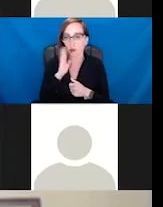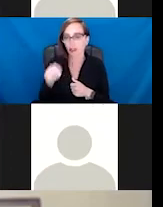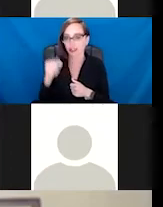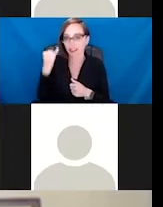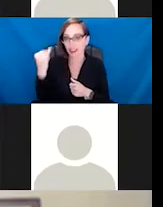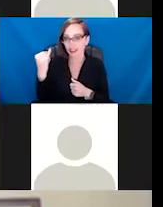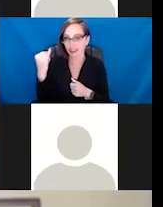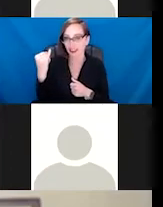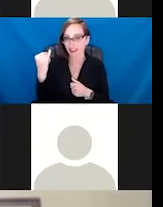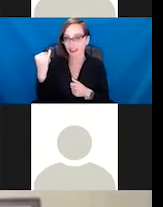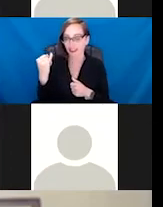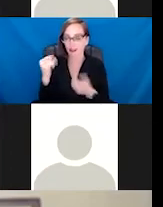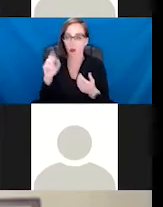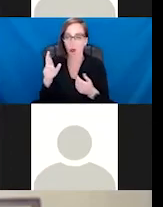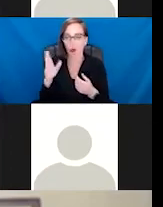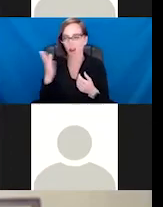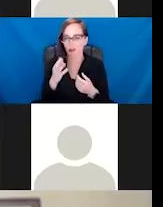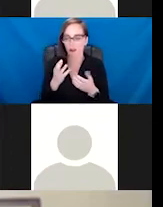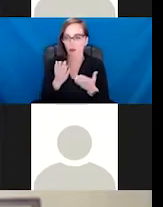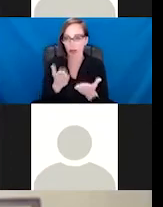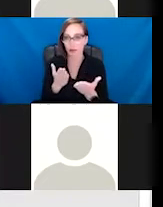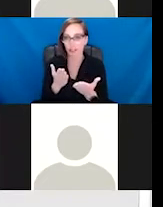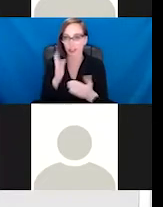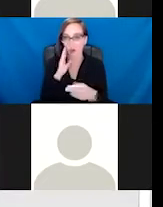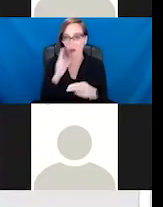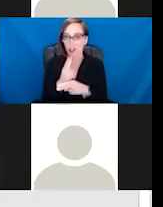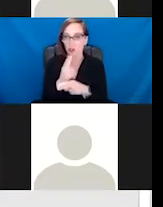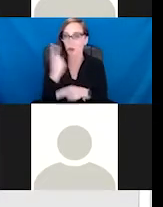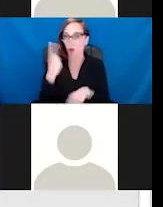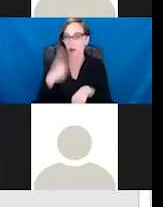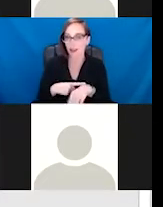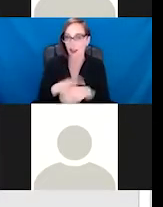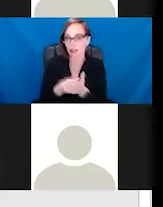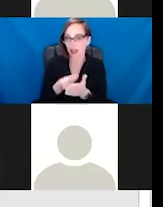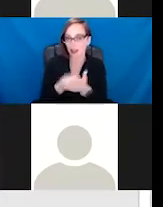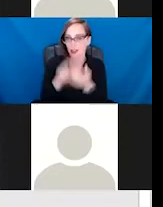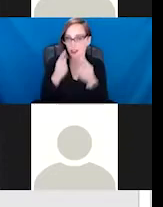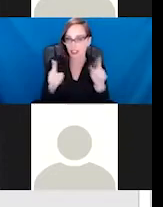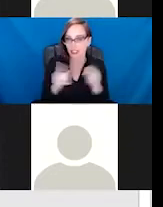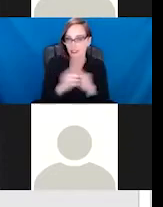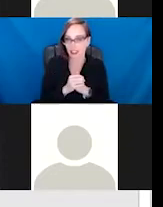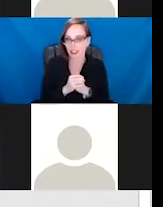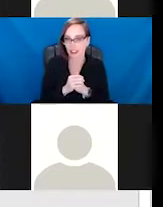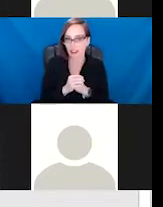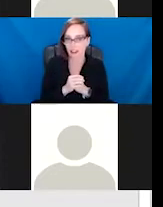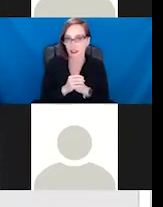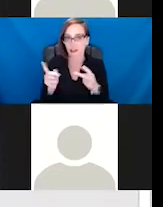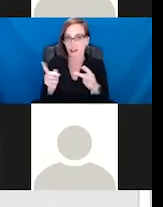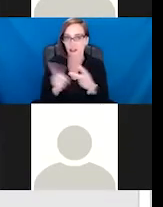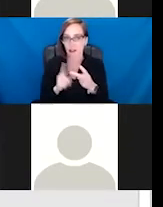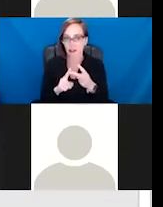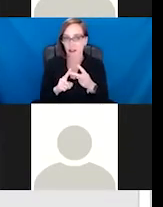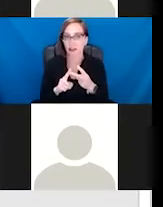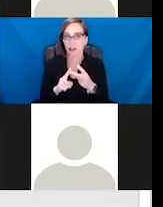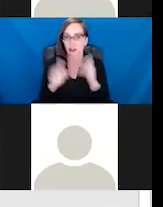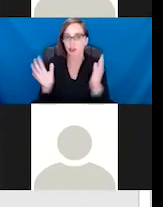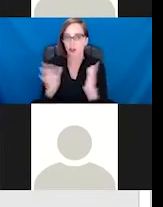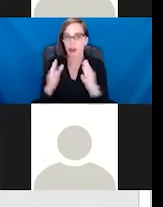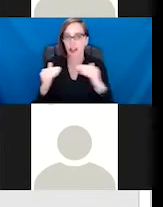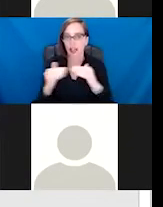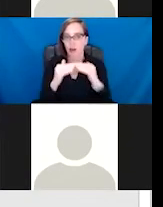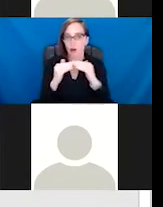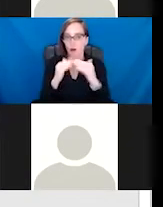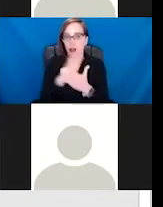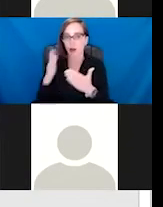will this recommendation use one-time dollars effectively? Will this idea drive equitable outcomes for those who face